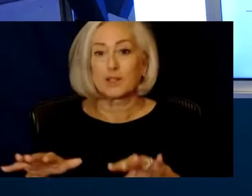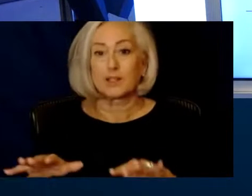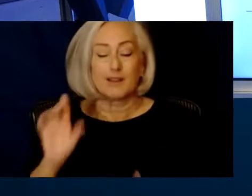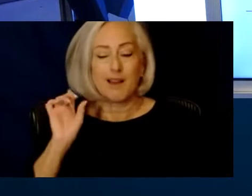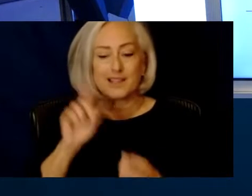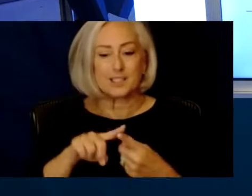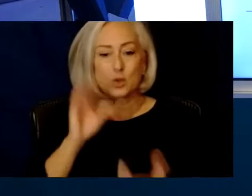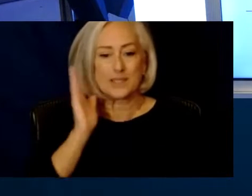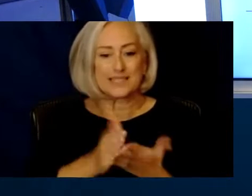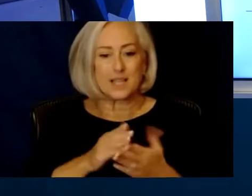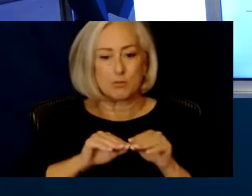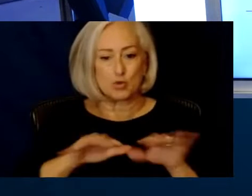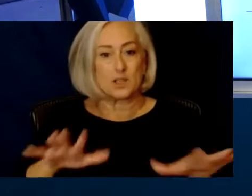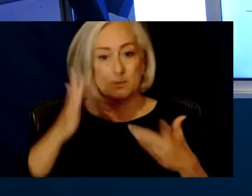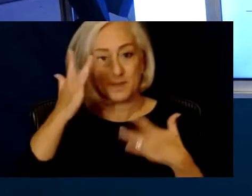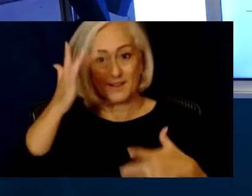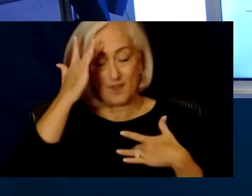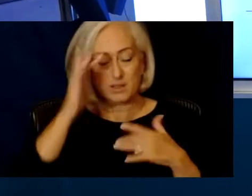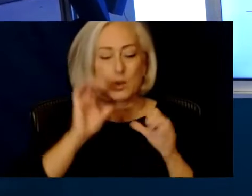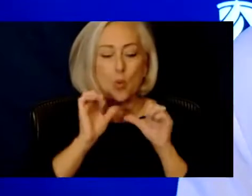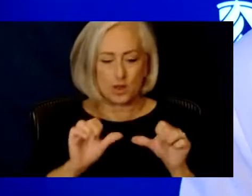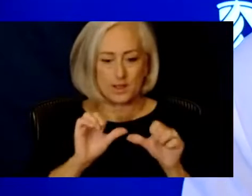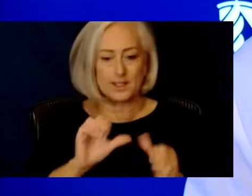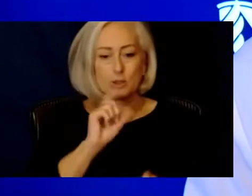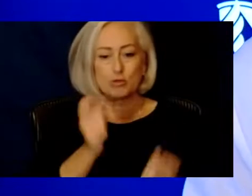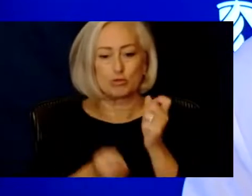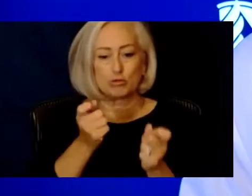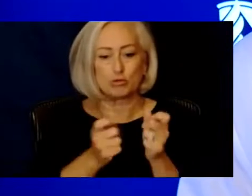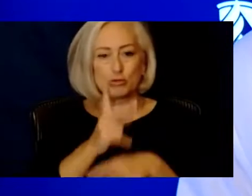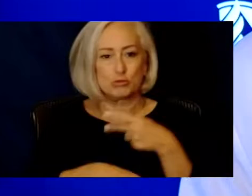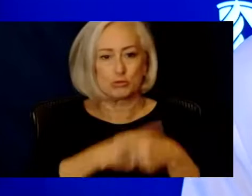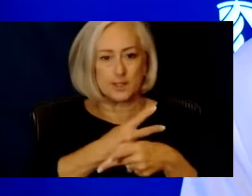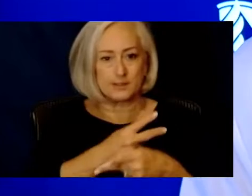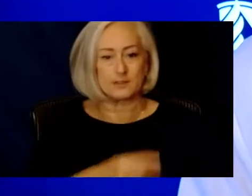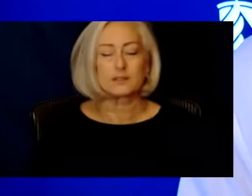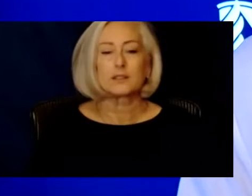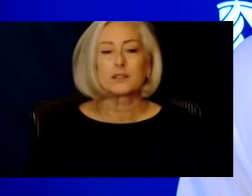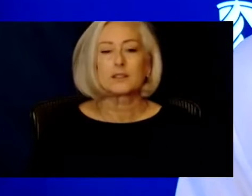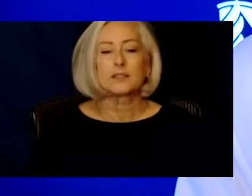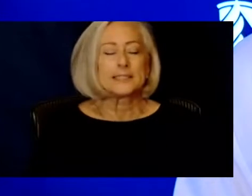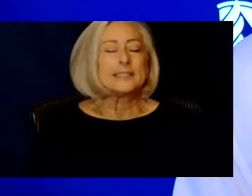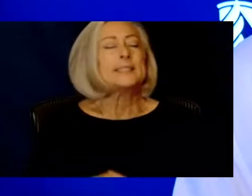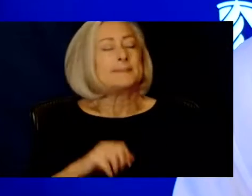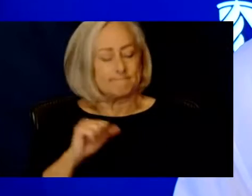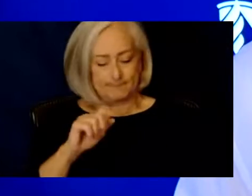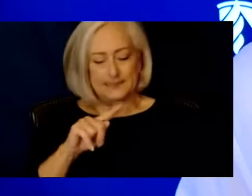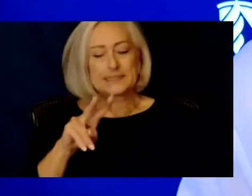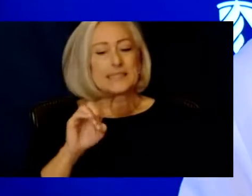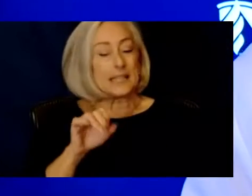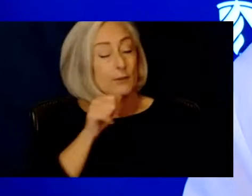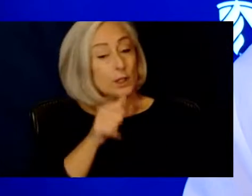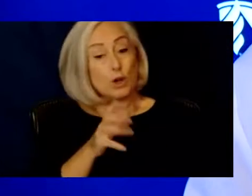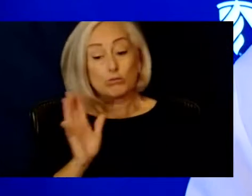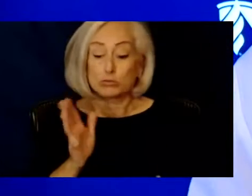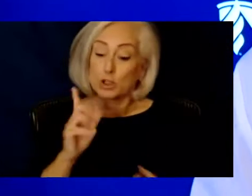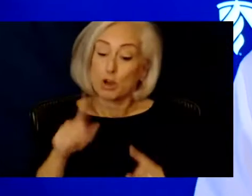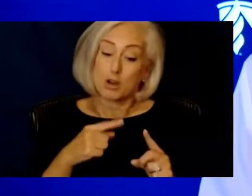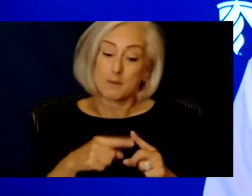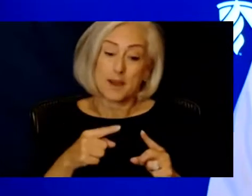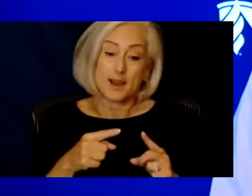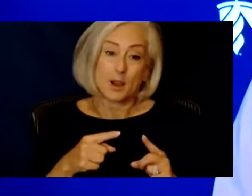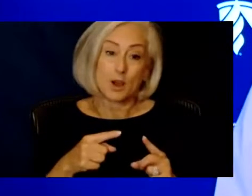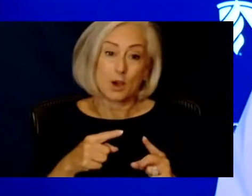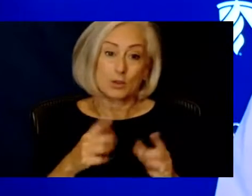going to continue to come. No, that's right. And Steve, what we don't talk about too much is that there are just so many